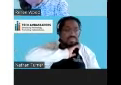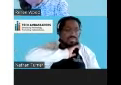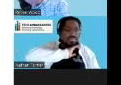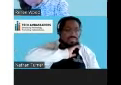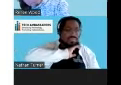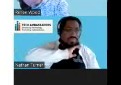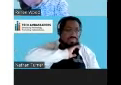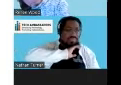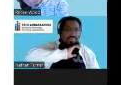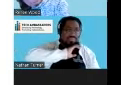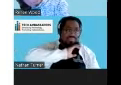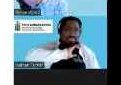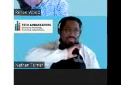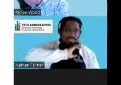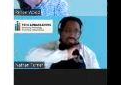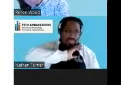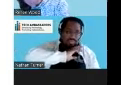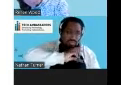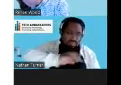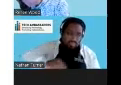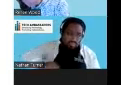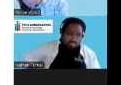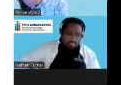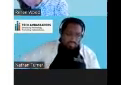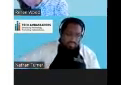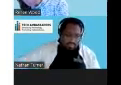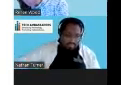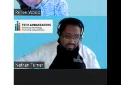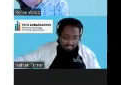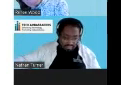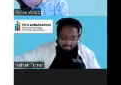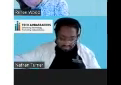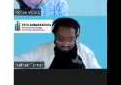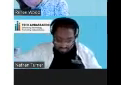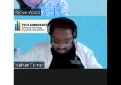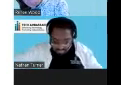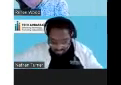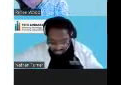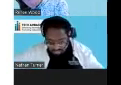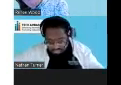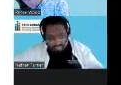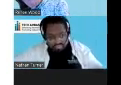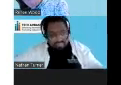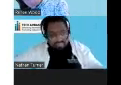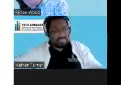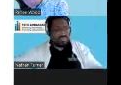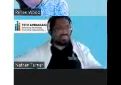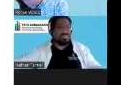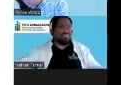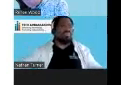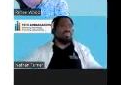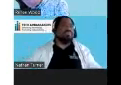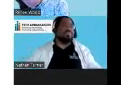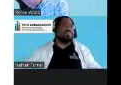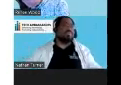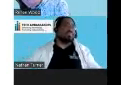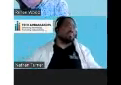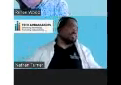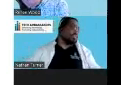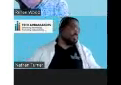So we said the most people said social interaction with people, probably social media, things like